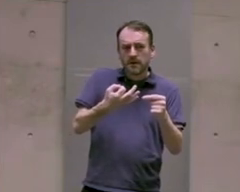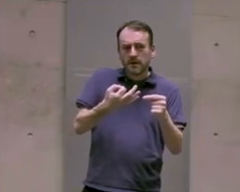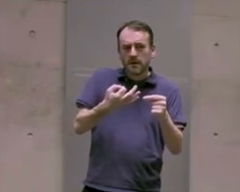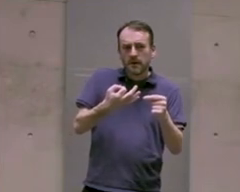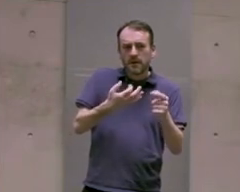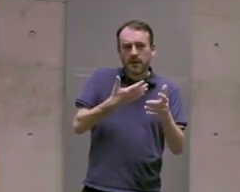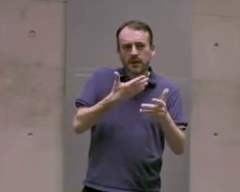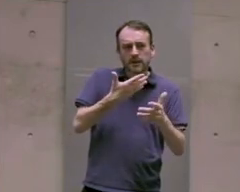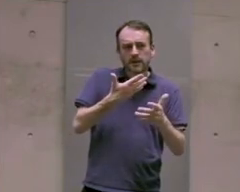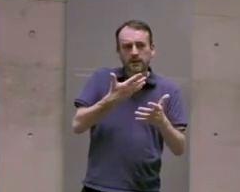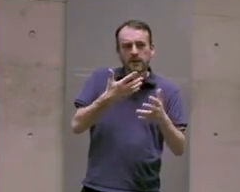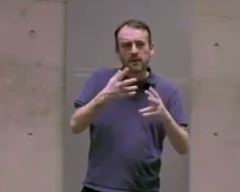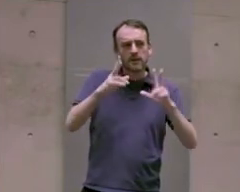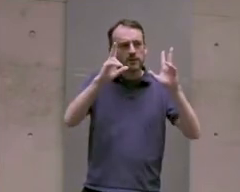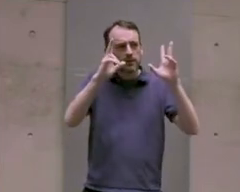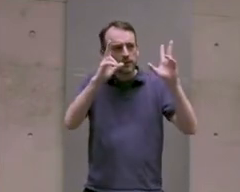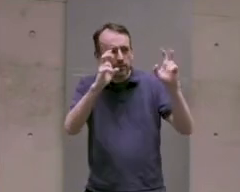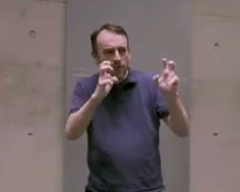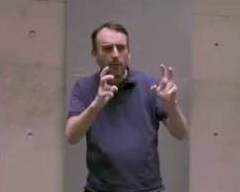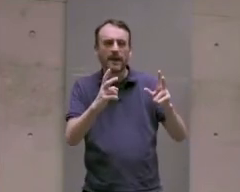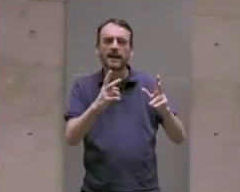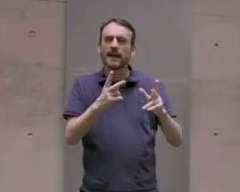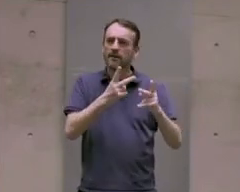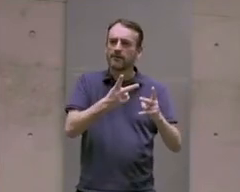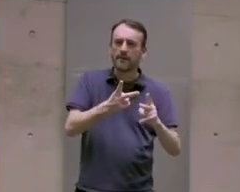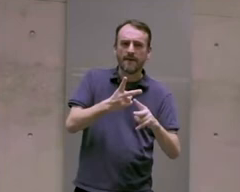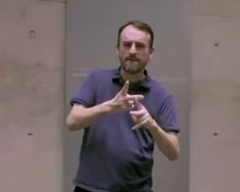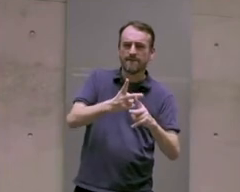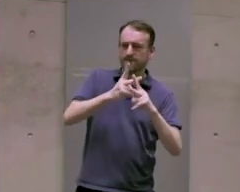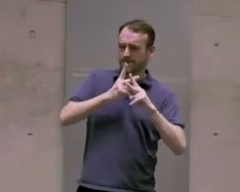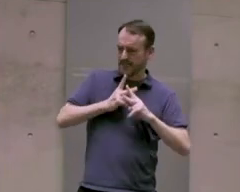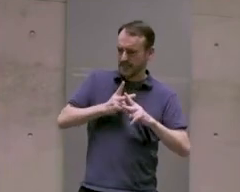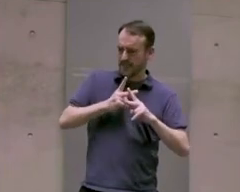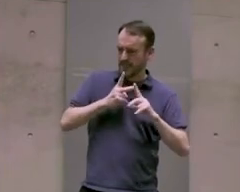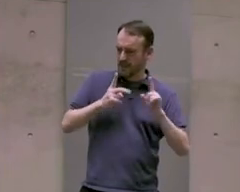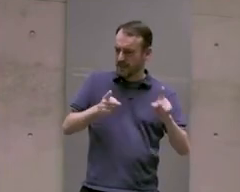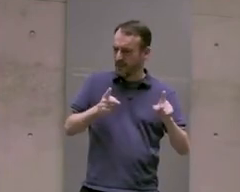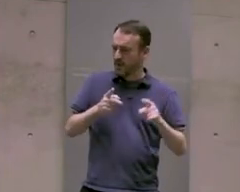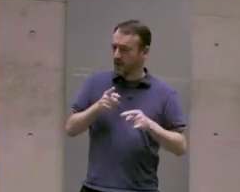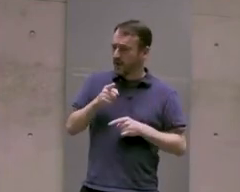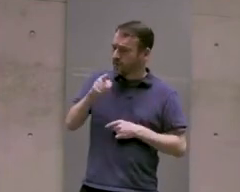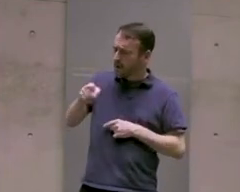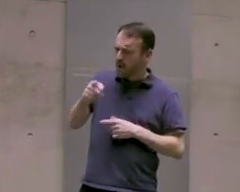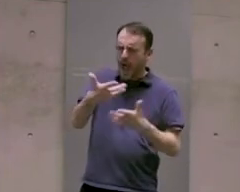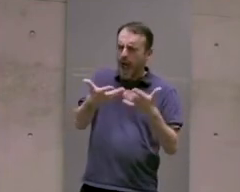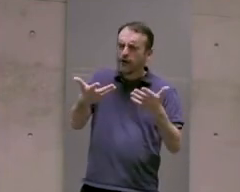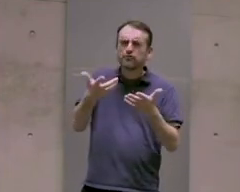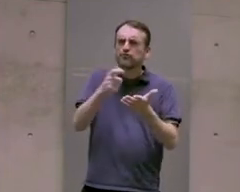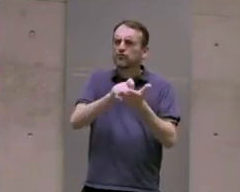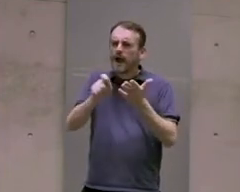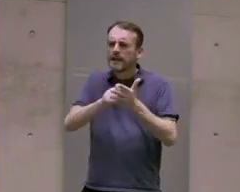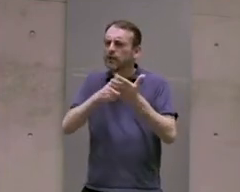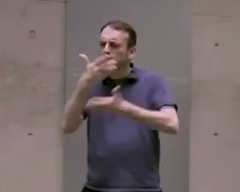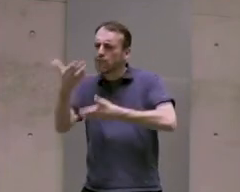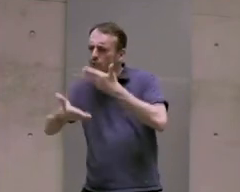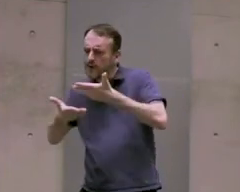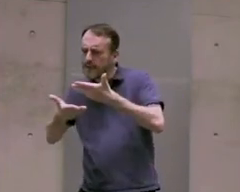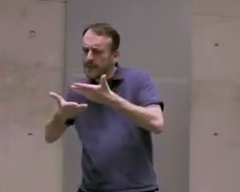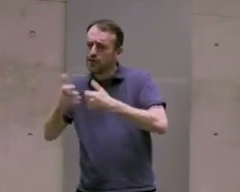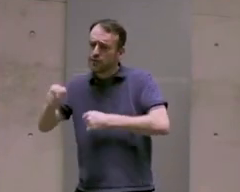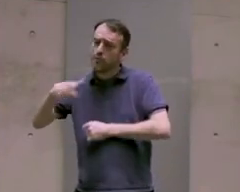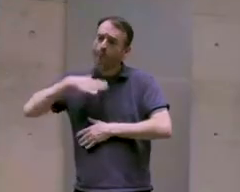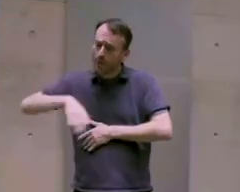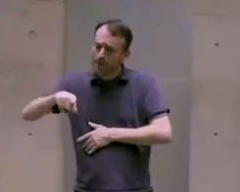well. How much is it a kind of story you like writing and want to build a game around versus the kind of story you need for a game you're